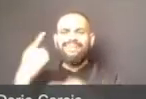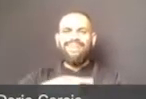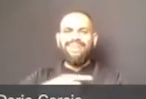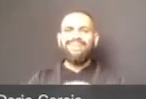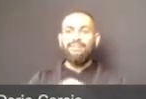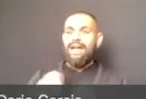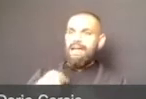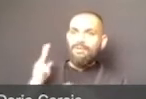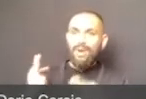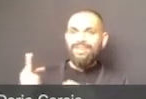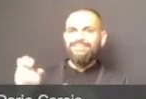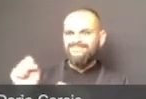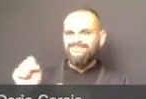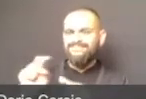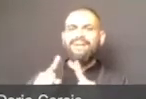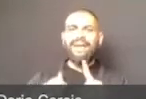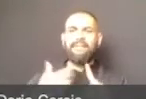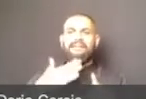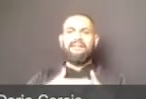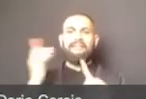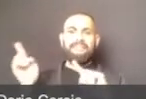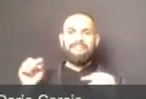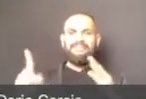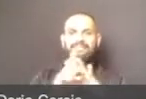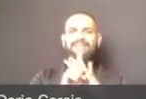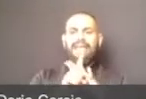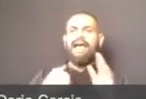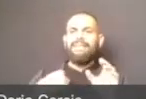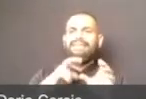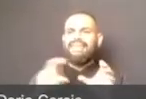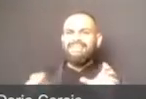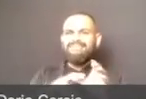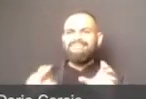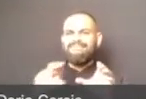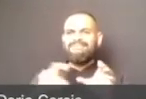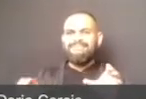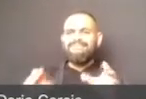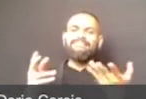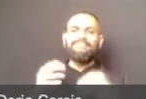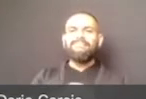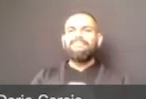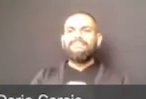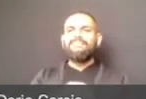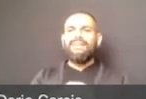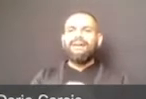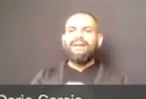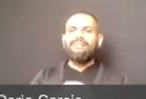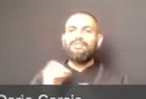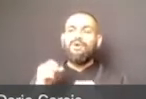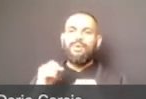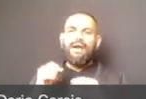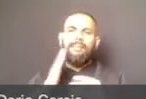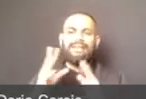rushing, but I am glad to be here. I'm going to be in and out, and so that's why I will ultimately cut off my